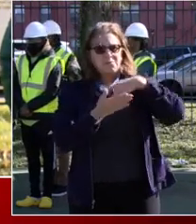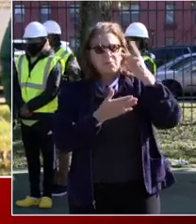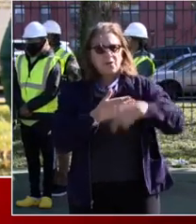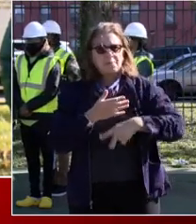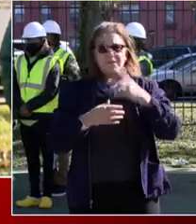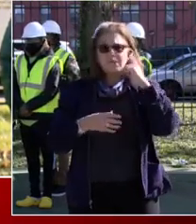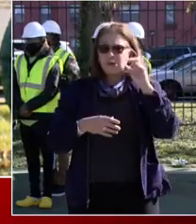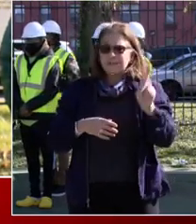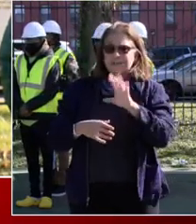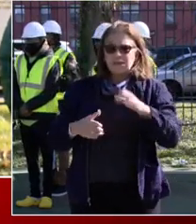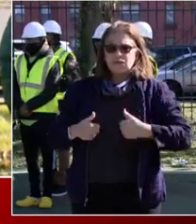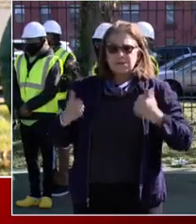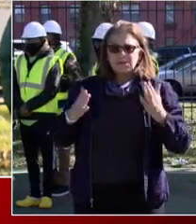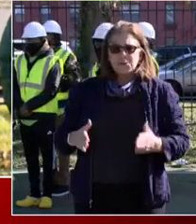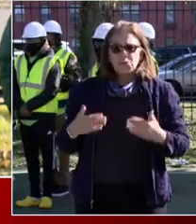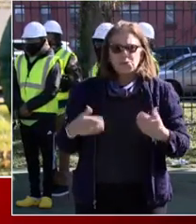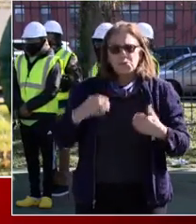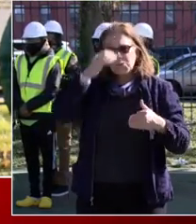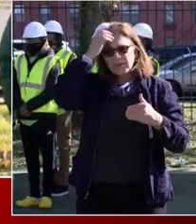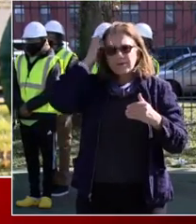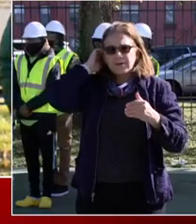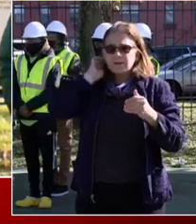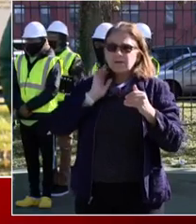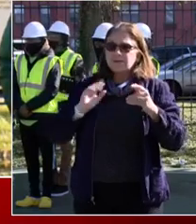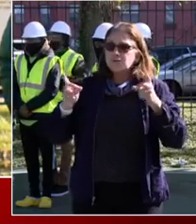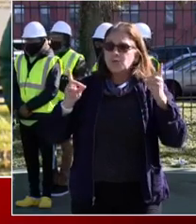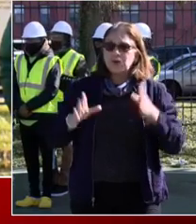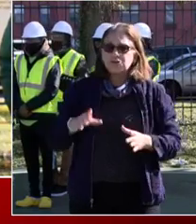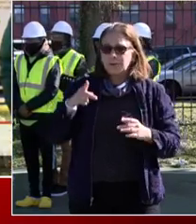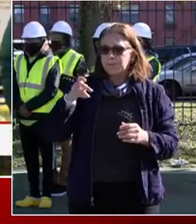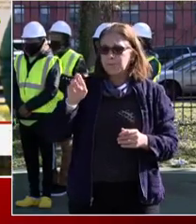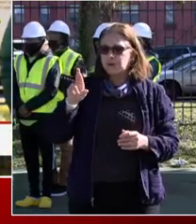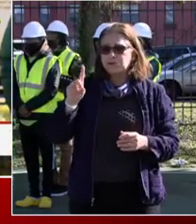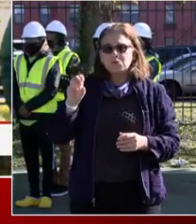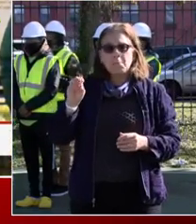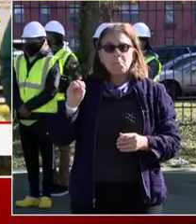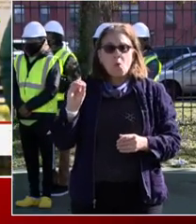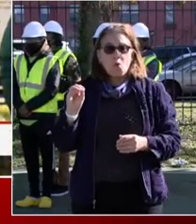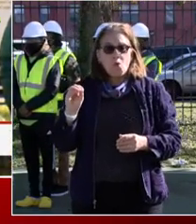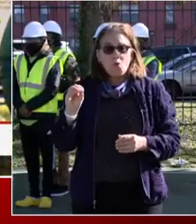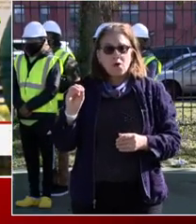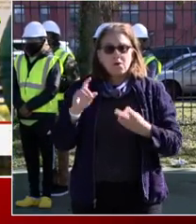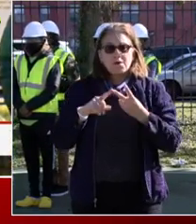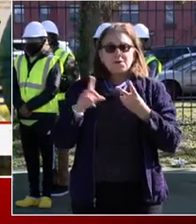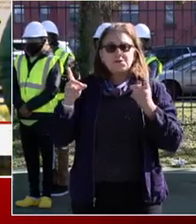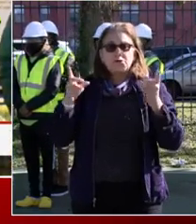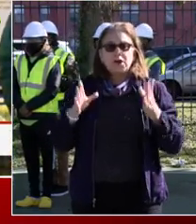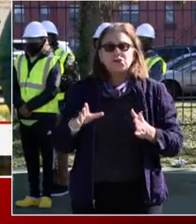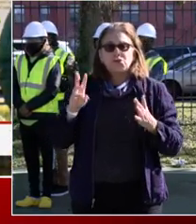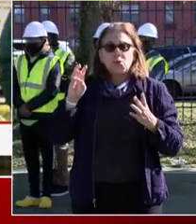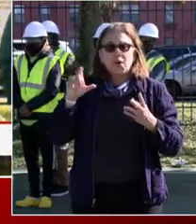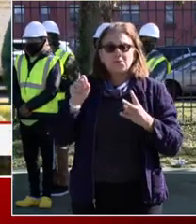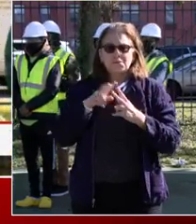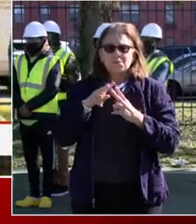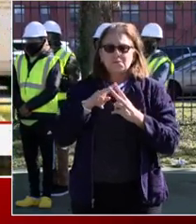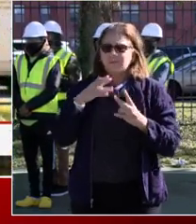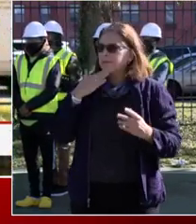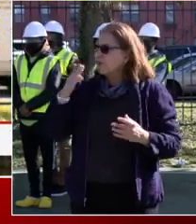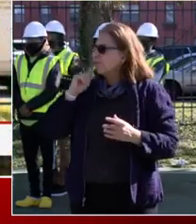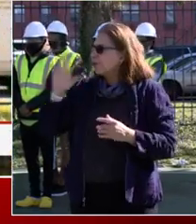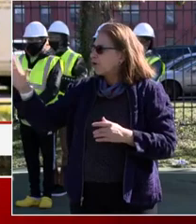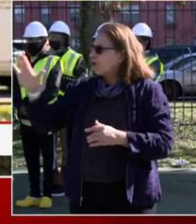Perdomo, Director Wells, thank you for all of your hard work ensuring all DC residents have access to these